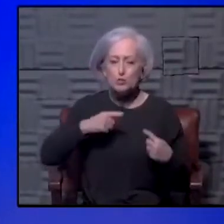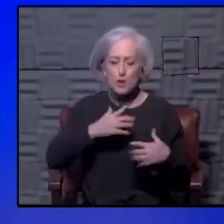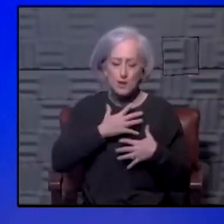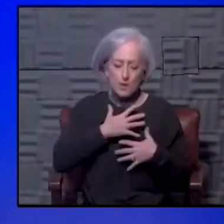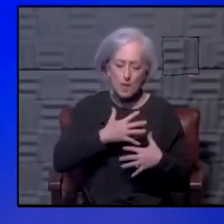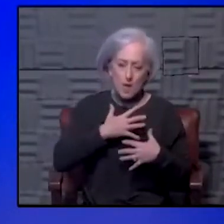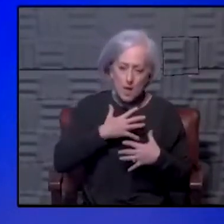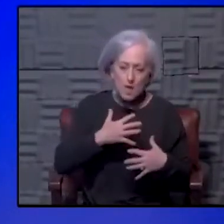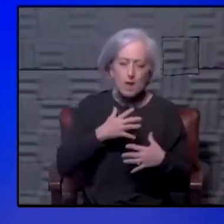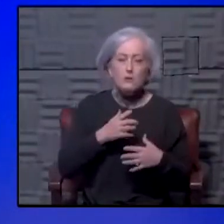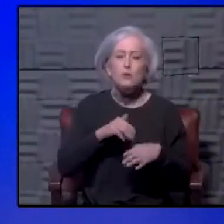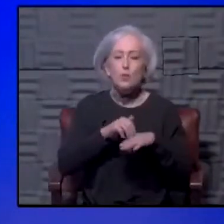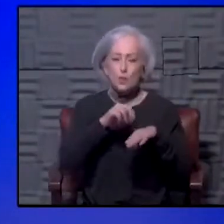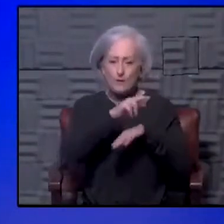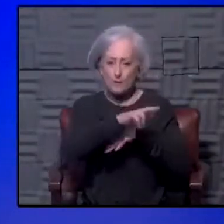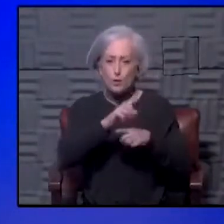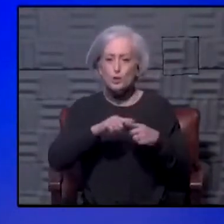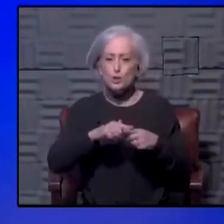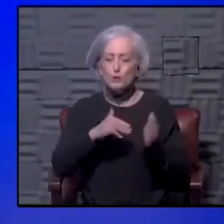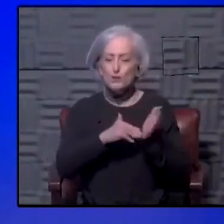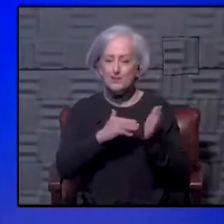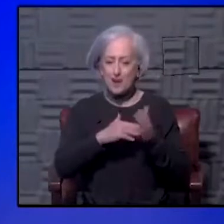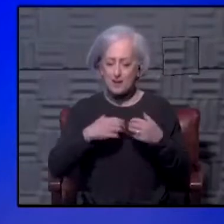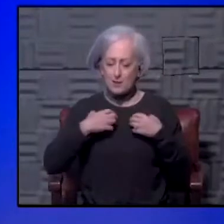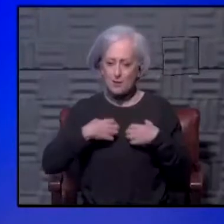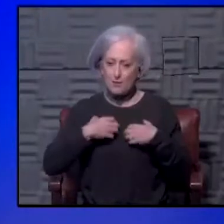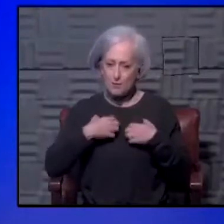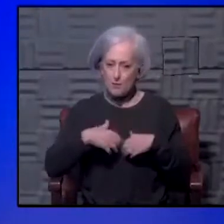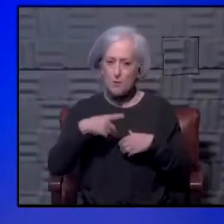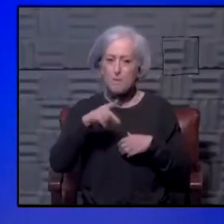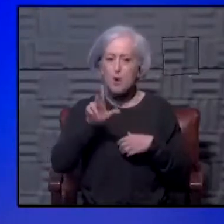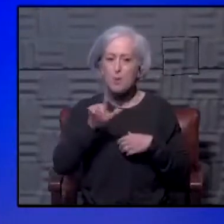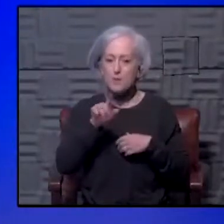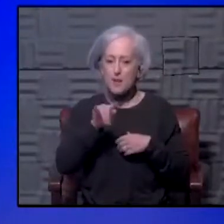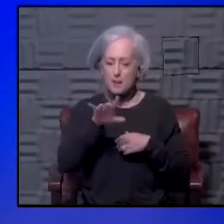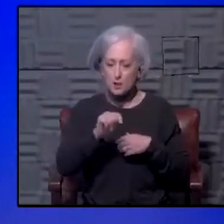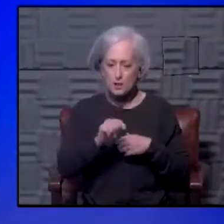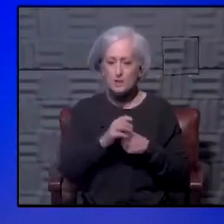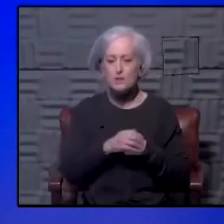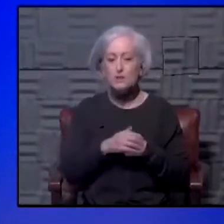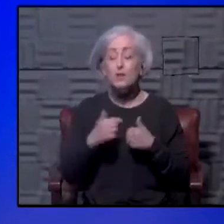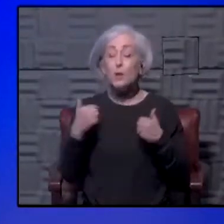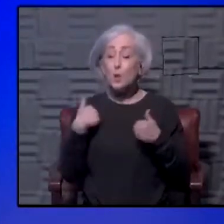for evaluation. Start there. We have the post-COVID clinic, and we are